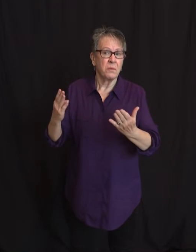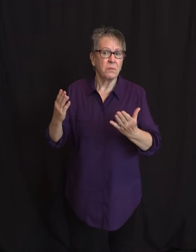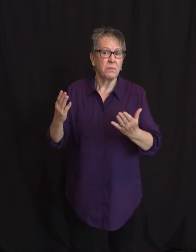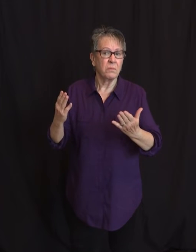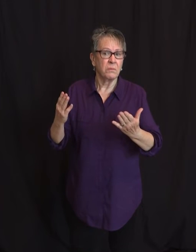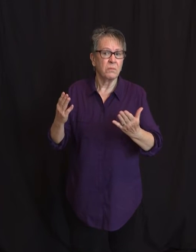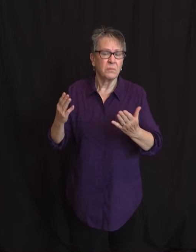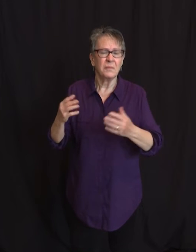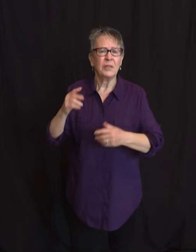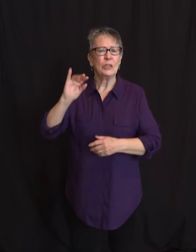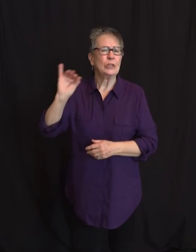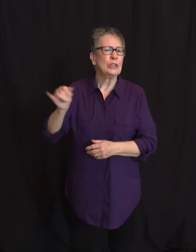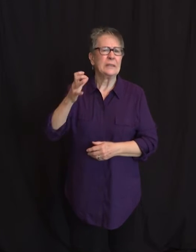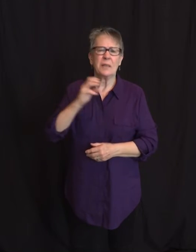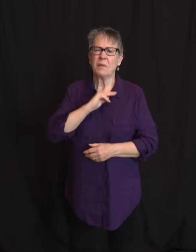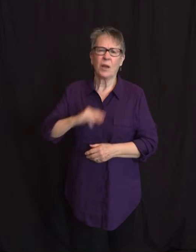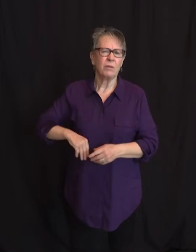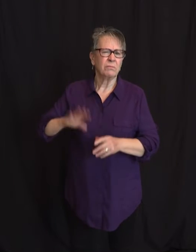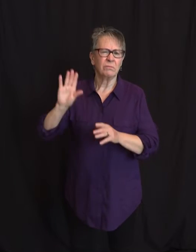enforce that.